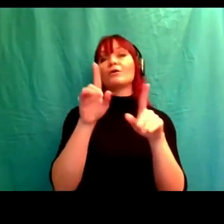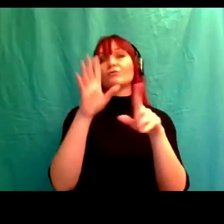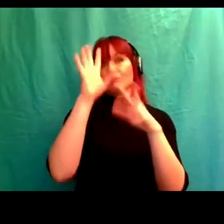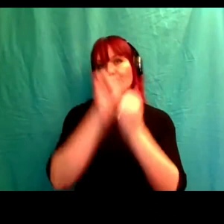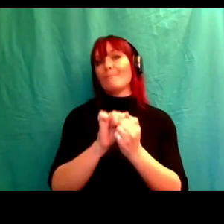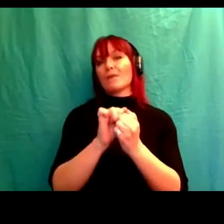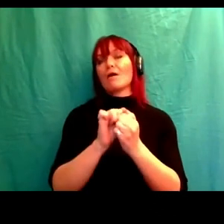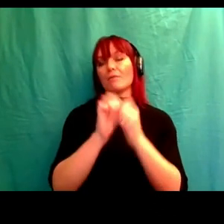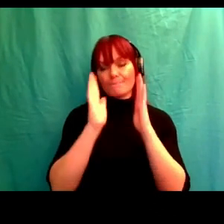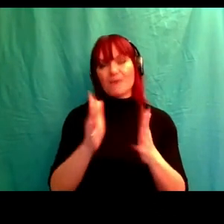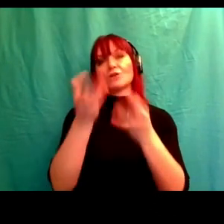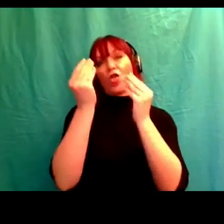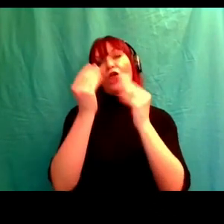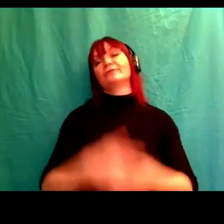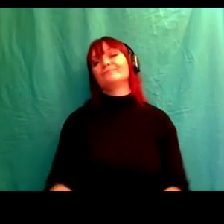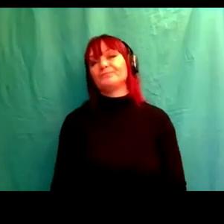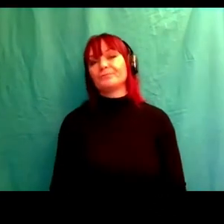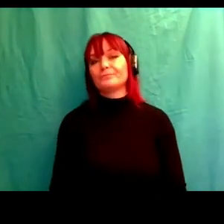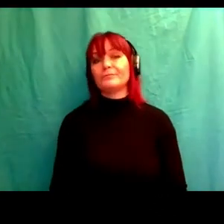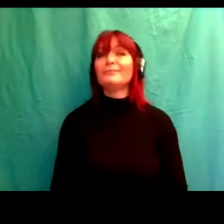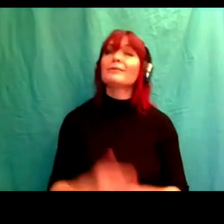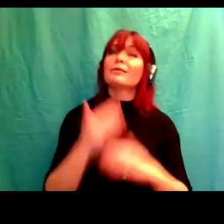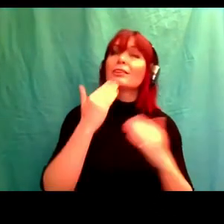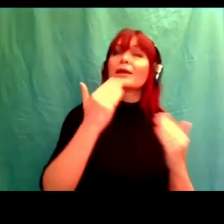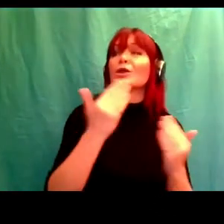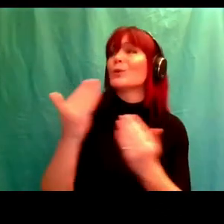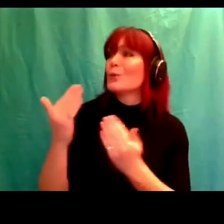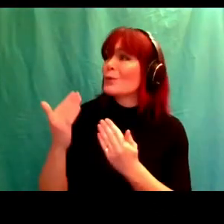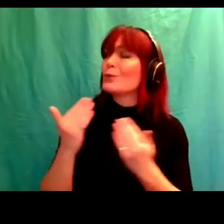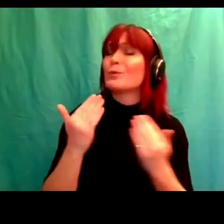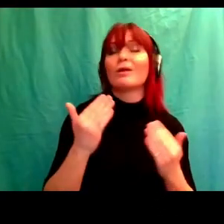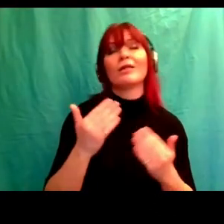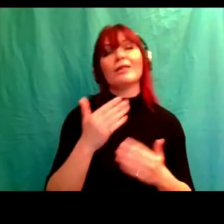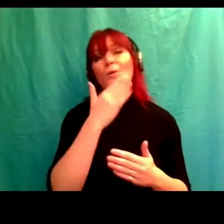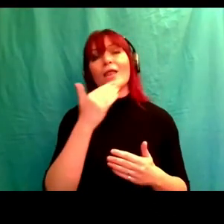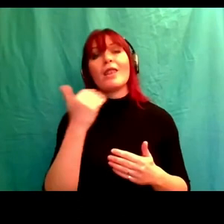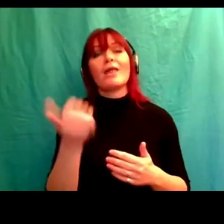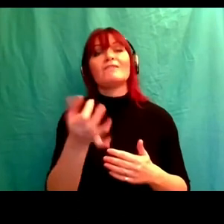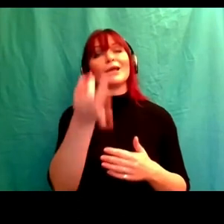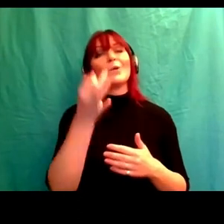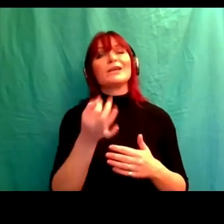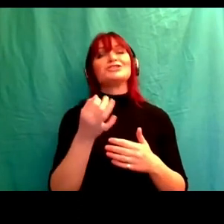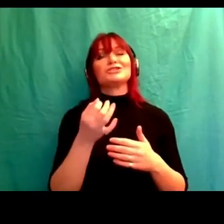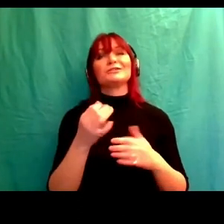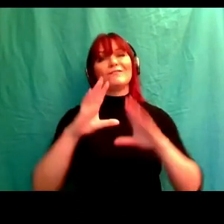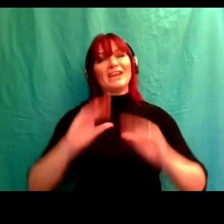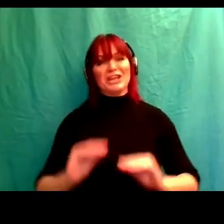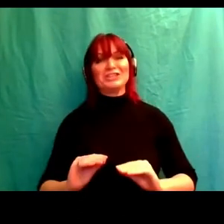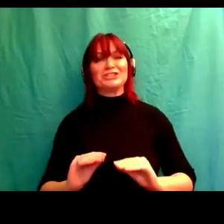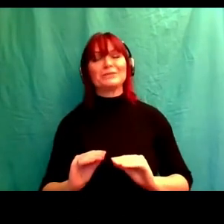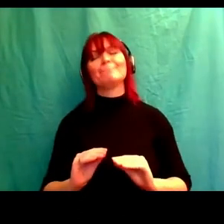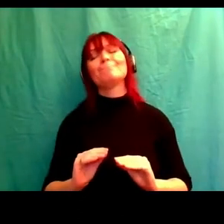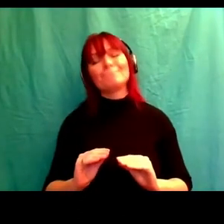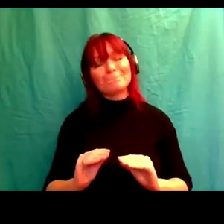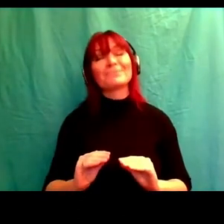learning. Thanks all, and I think that was a great question to wrap up our conversation today. We knew that we would